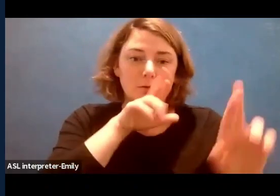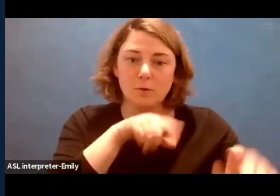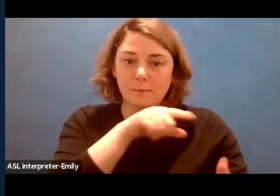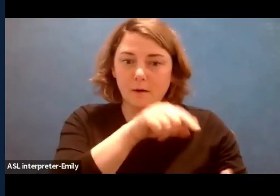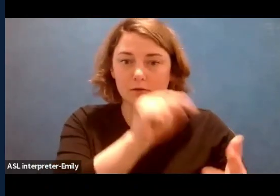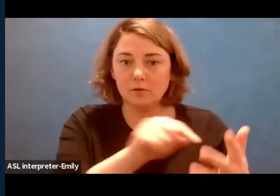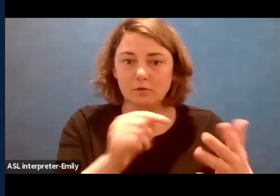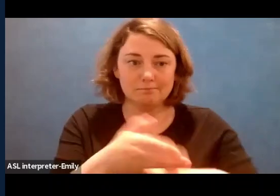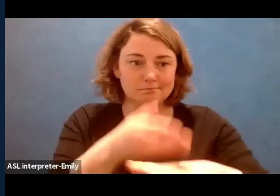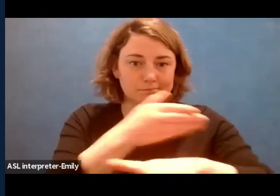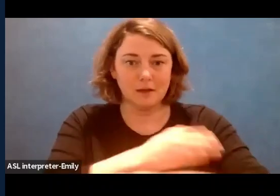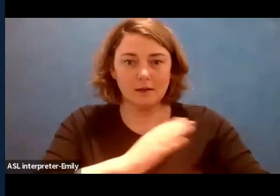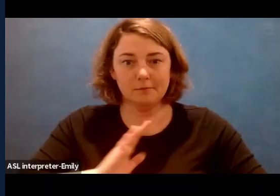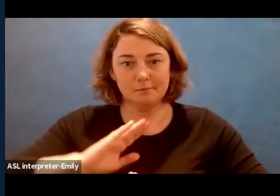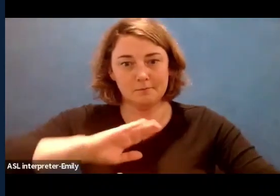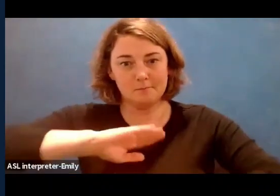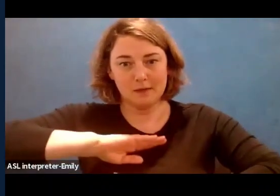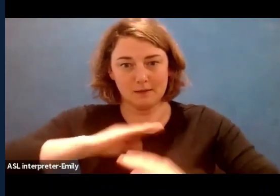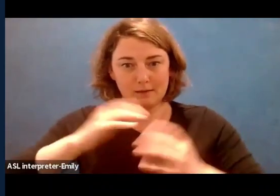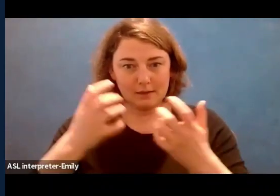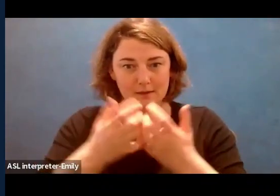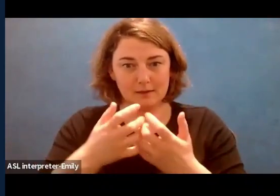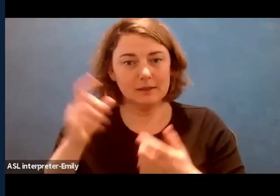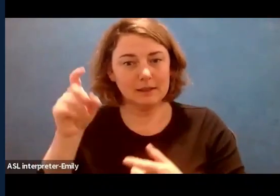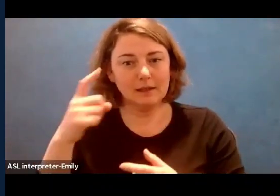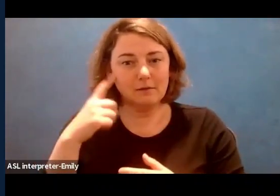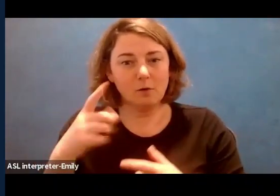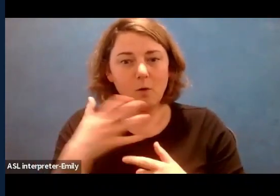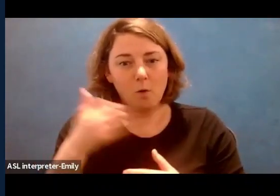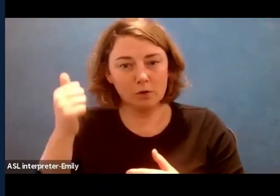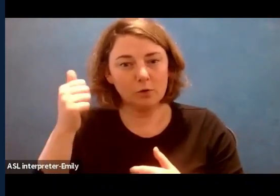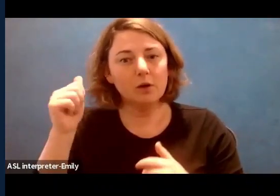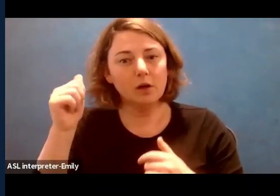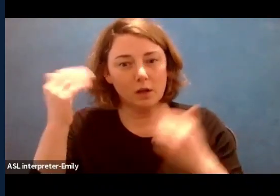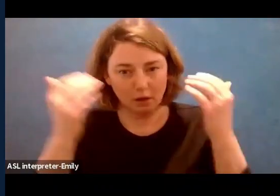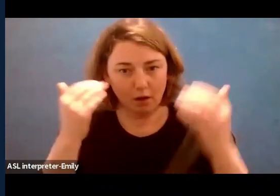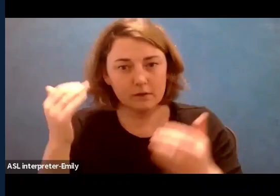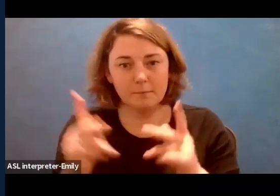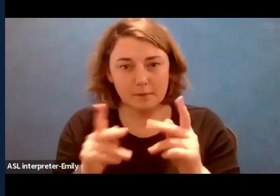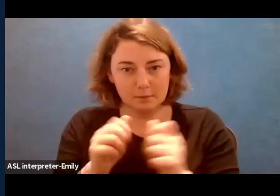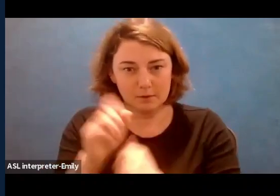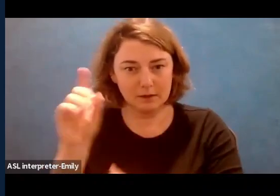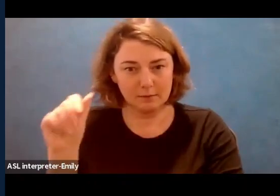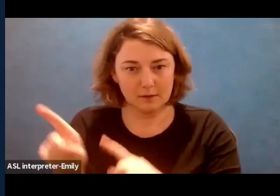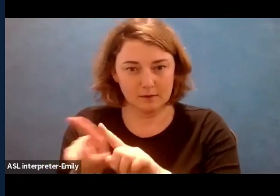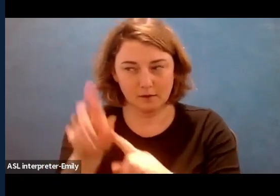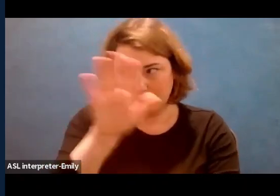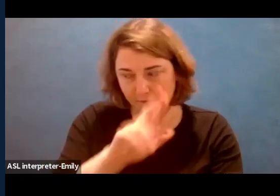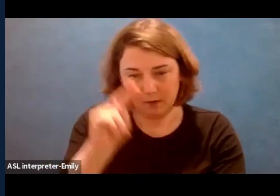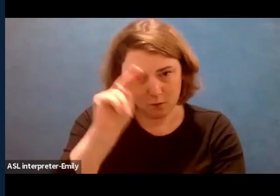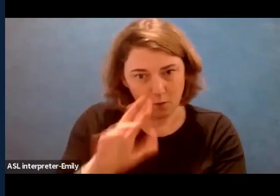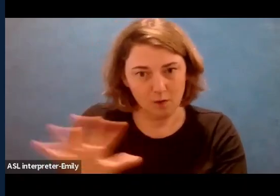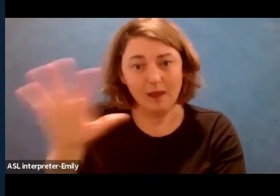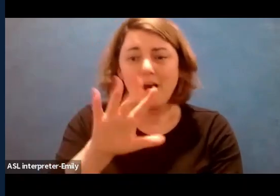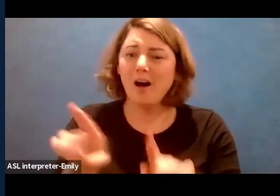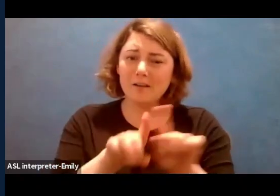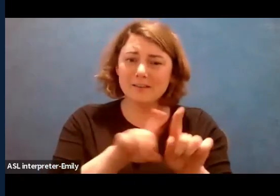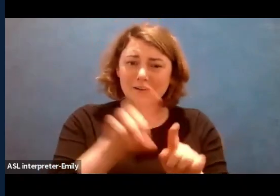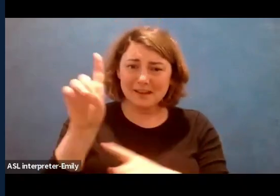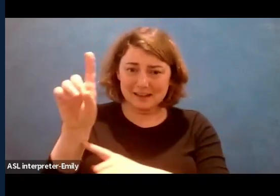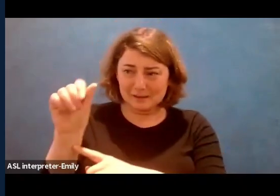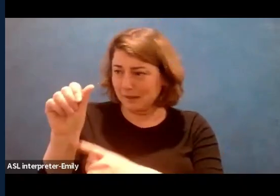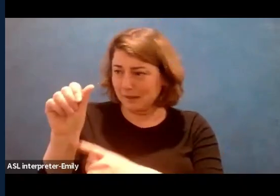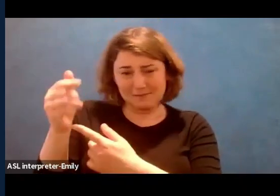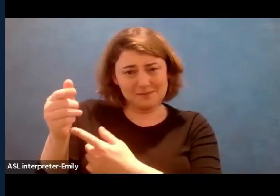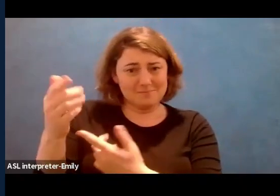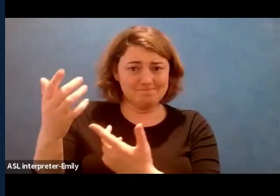to better meet the needs of older adults and people with disabilities across the Northland. And also just even the changing nature of disability. I